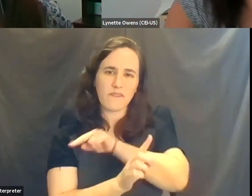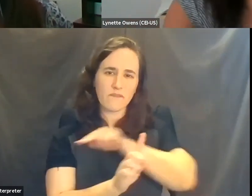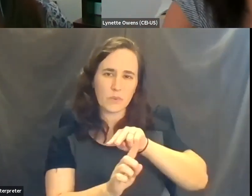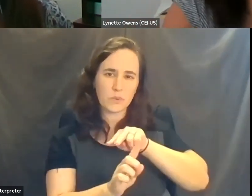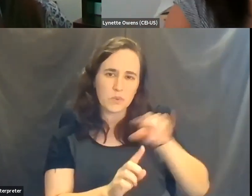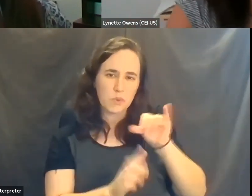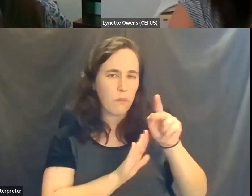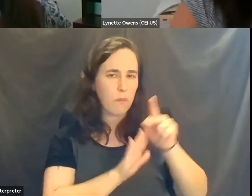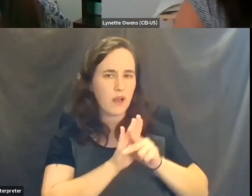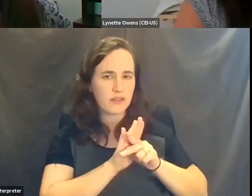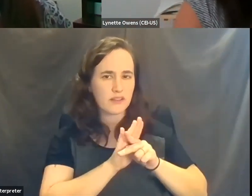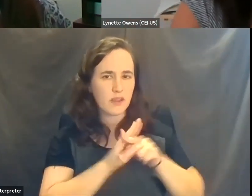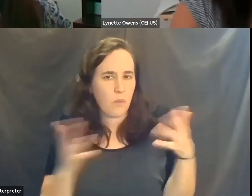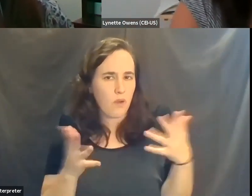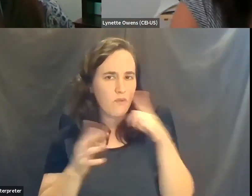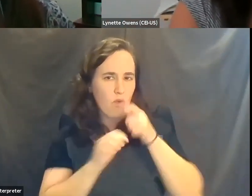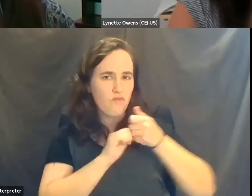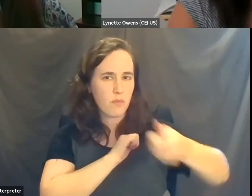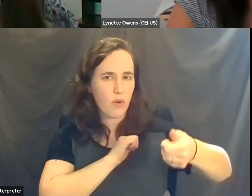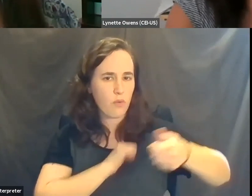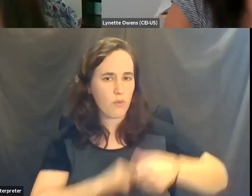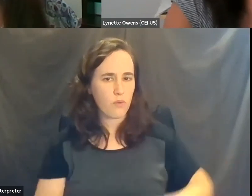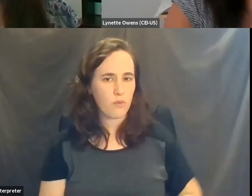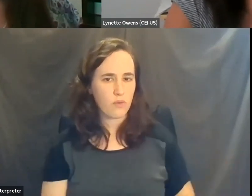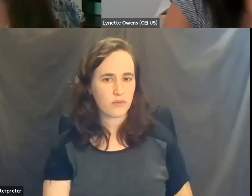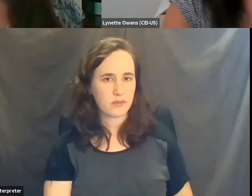on it for remote learning?